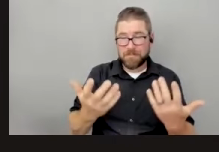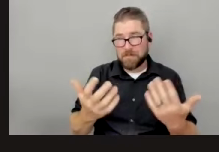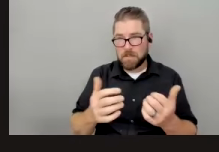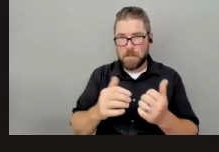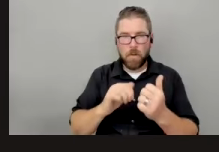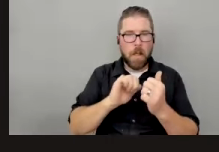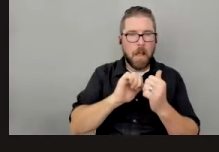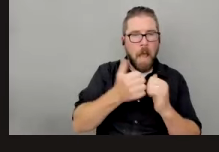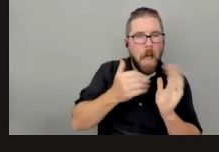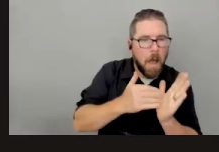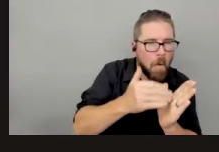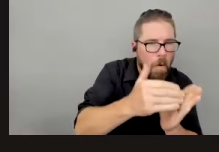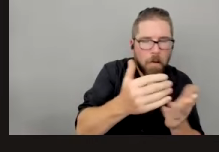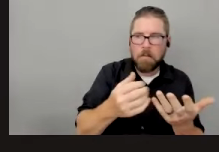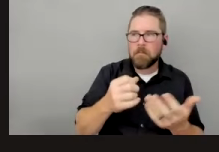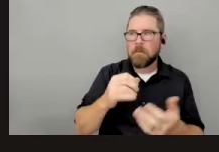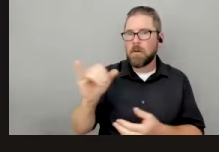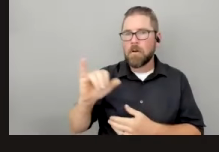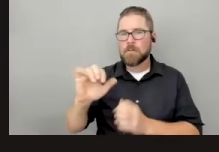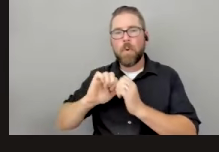it, Yeah.